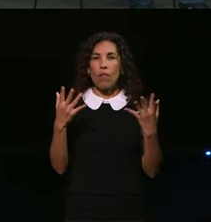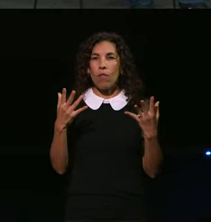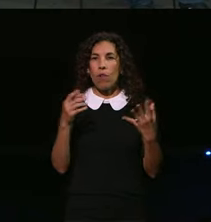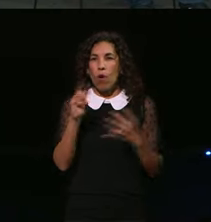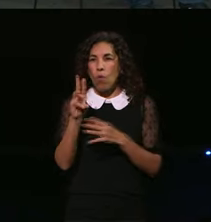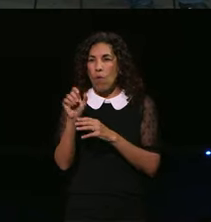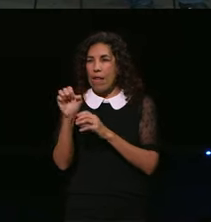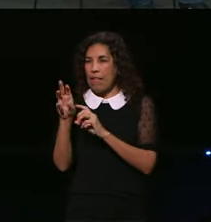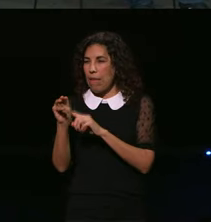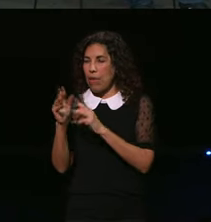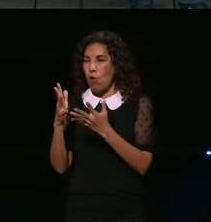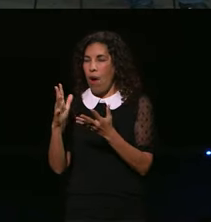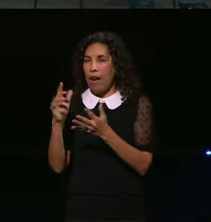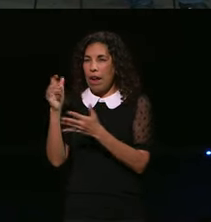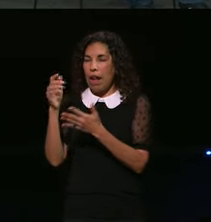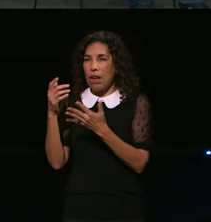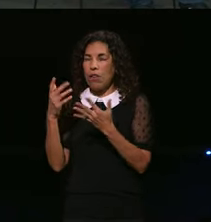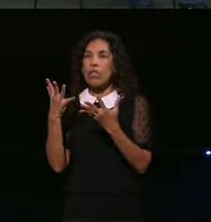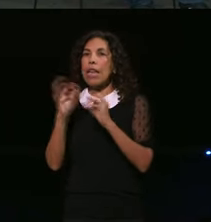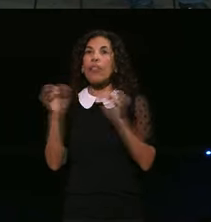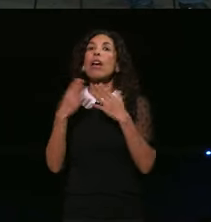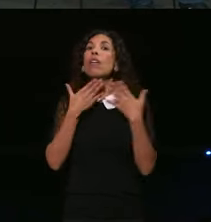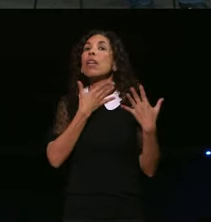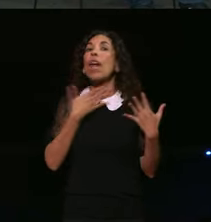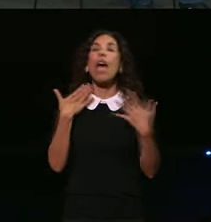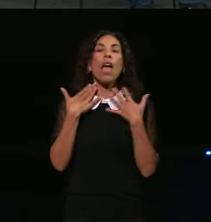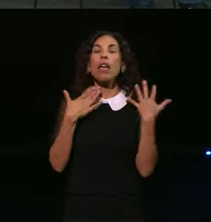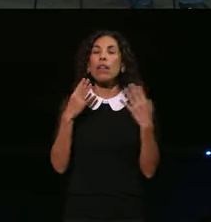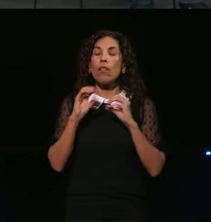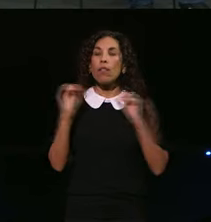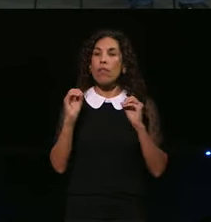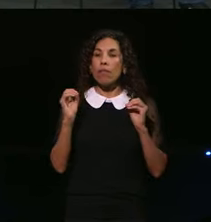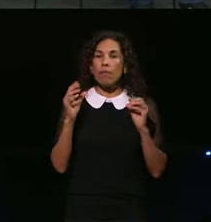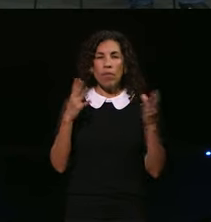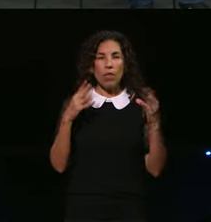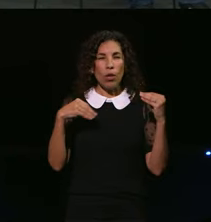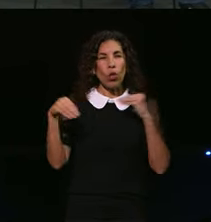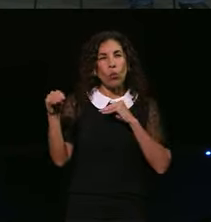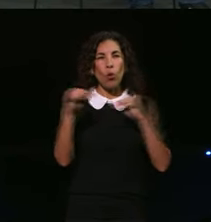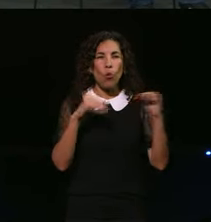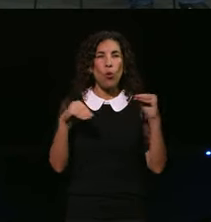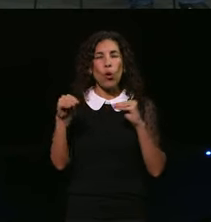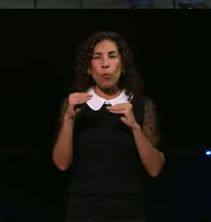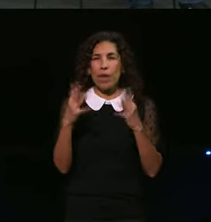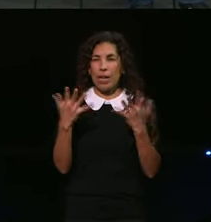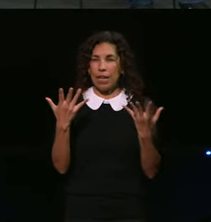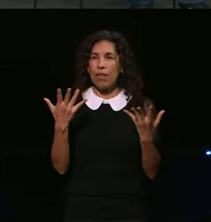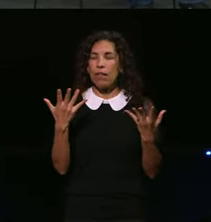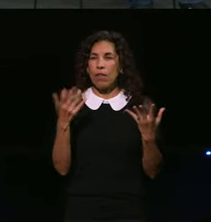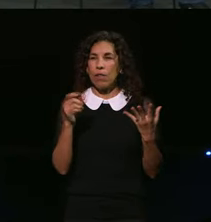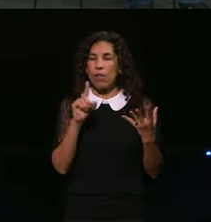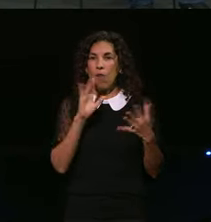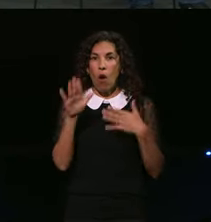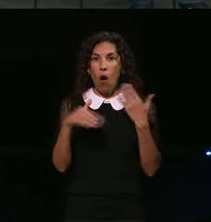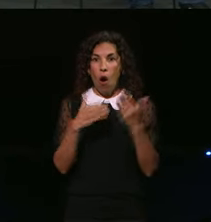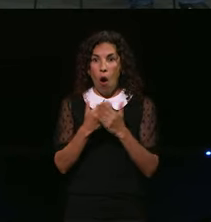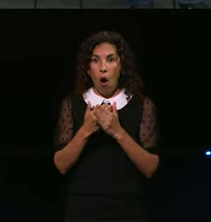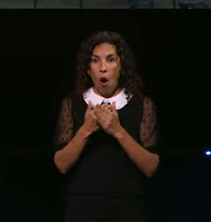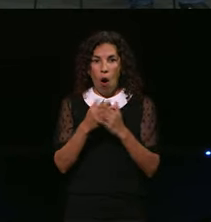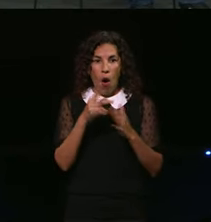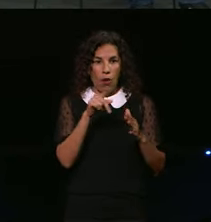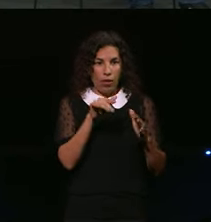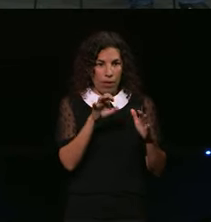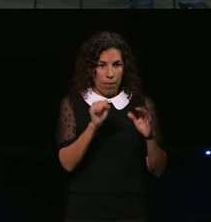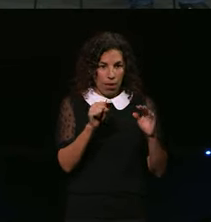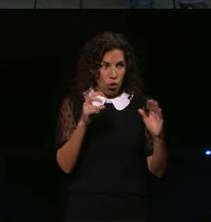Willem too much. We didn't have anything on the neck, Willem. Just so we could keep the movement, really. So although the pieces look big